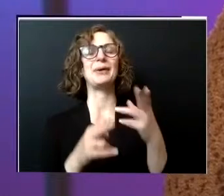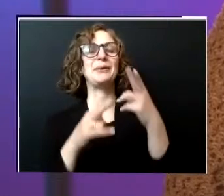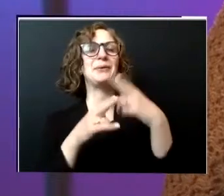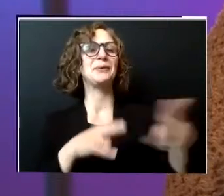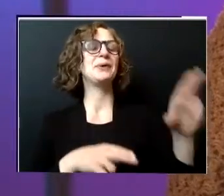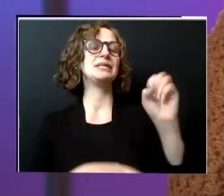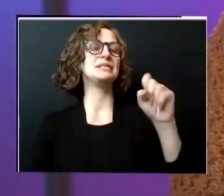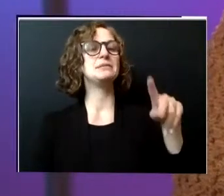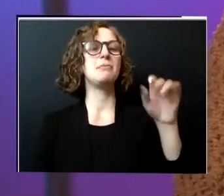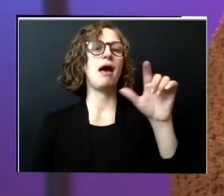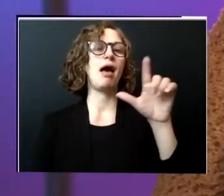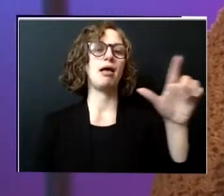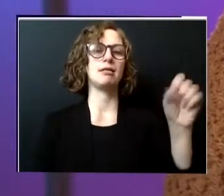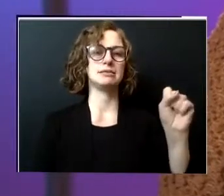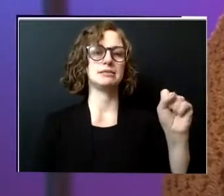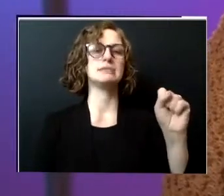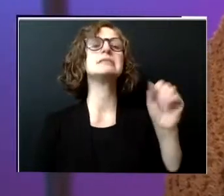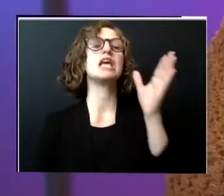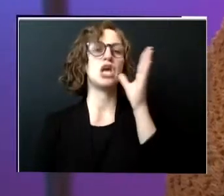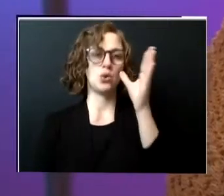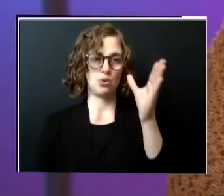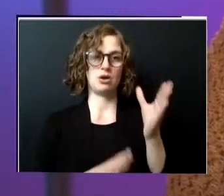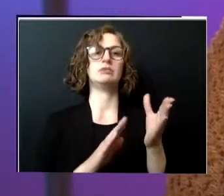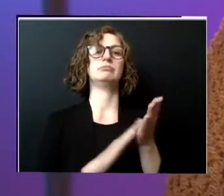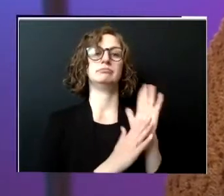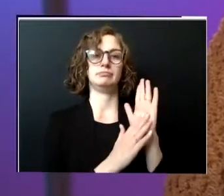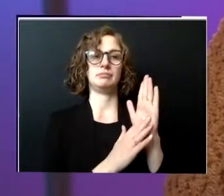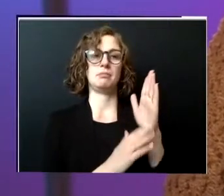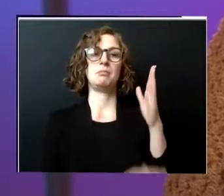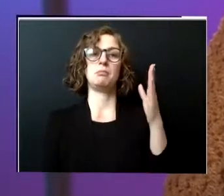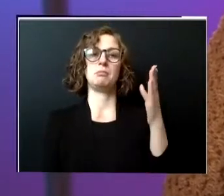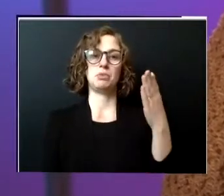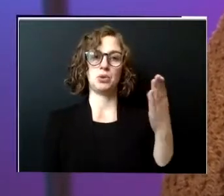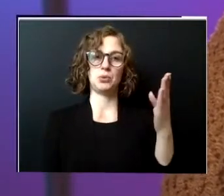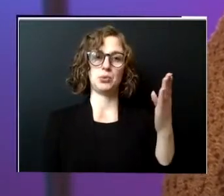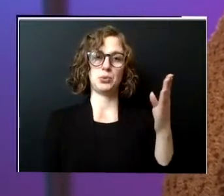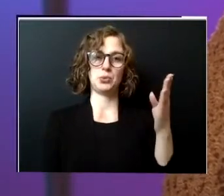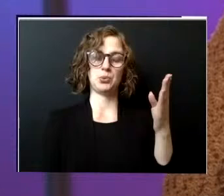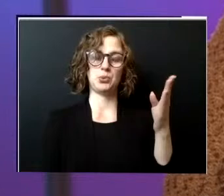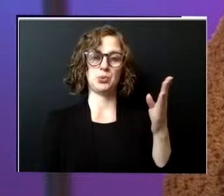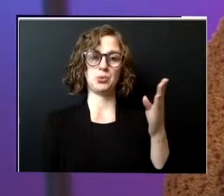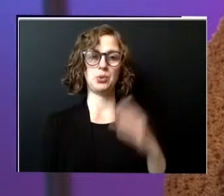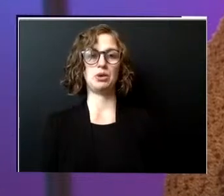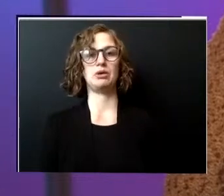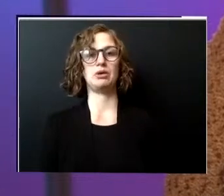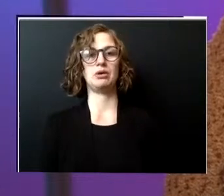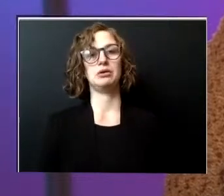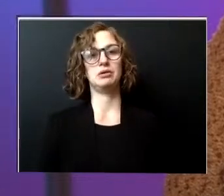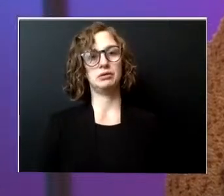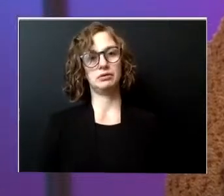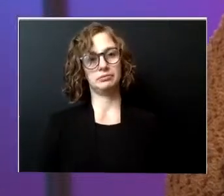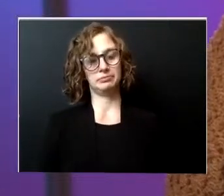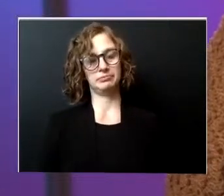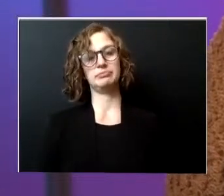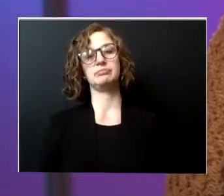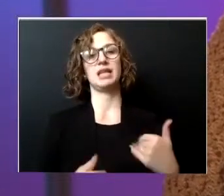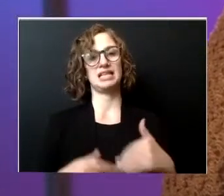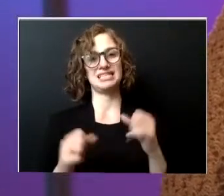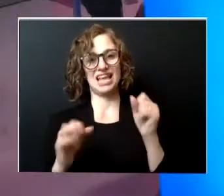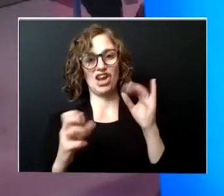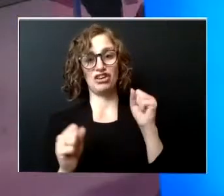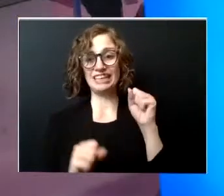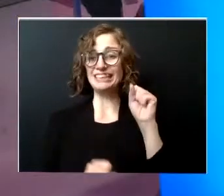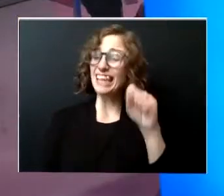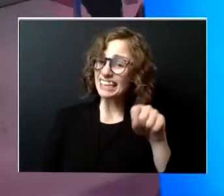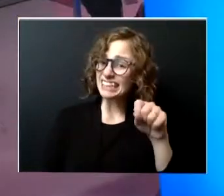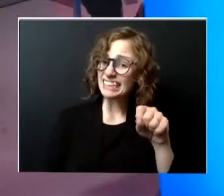where he would turn blue because of the lack of oxygen. That's alarming to see. Yeah, it was very scary. We